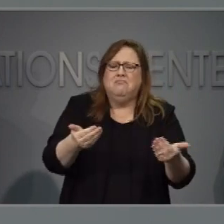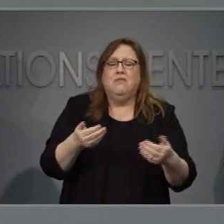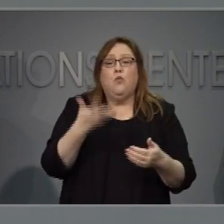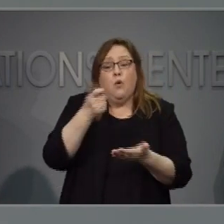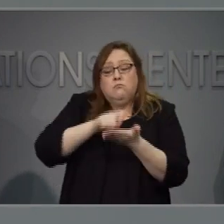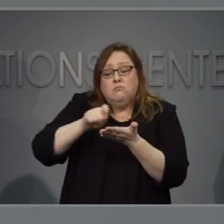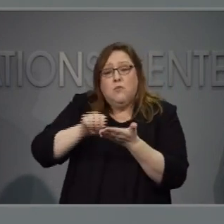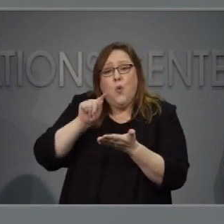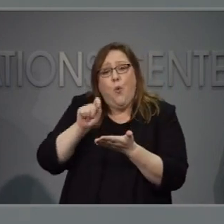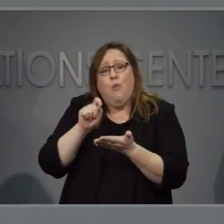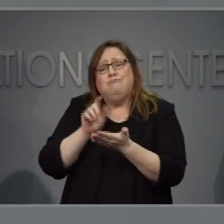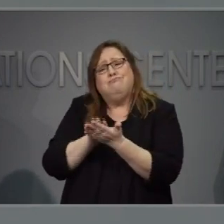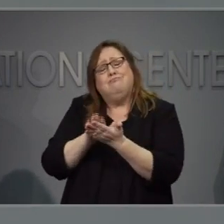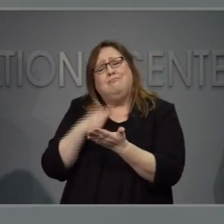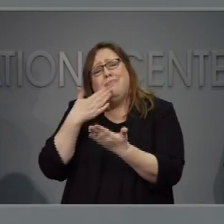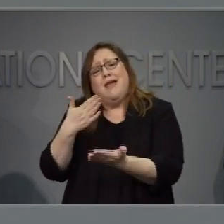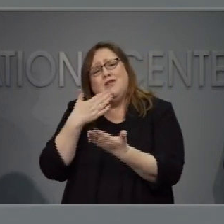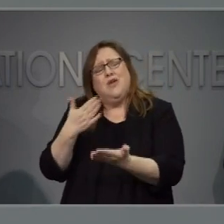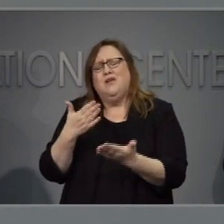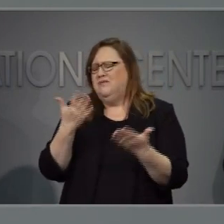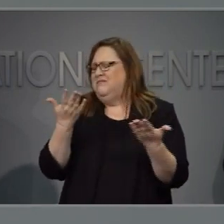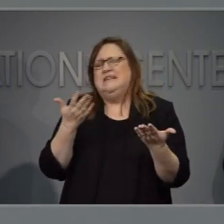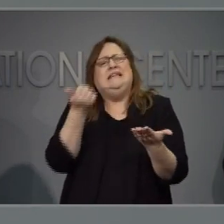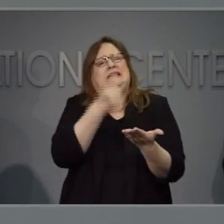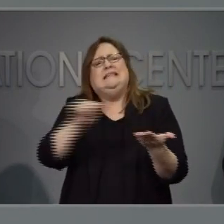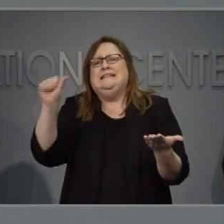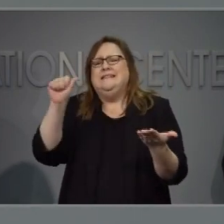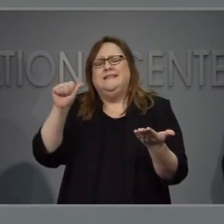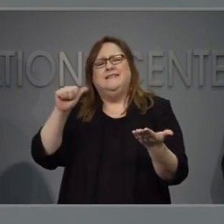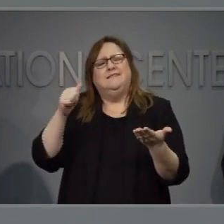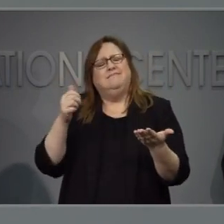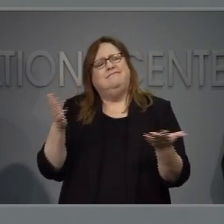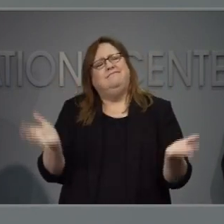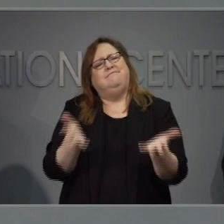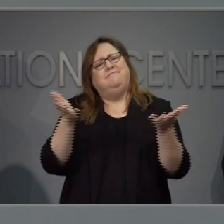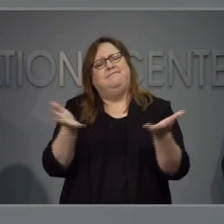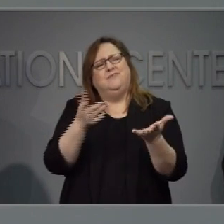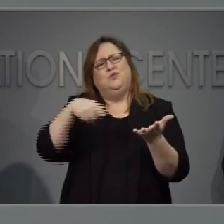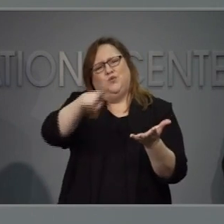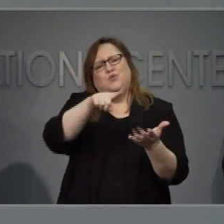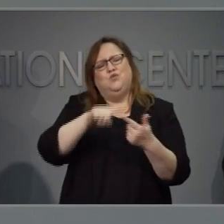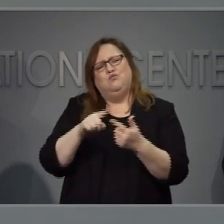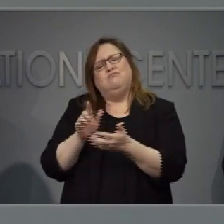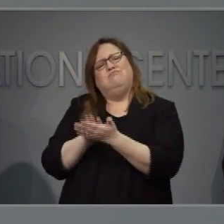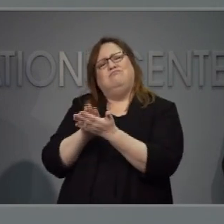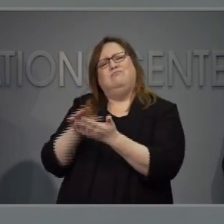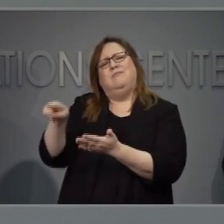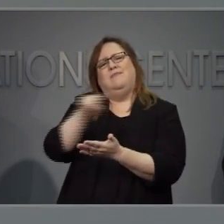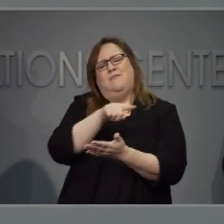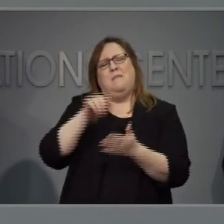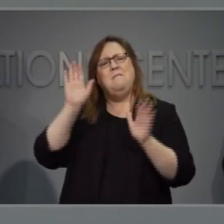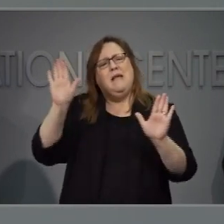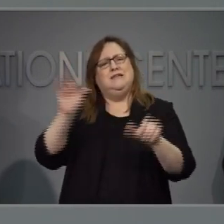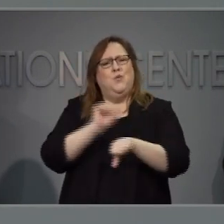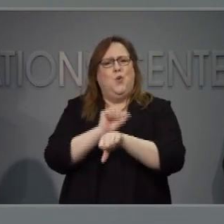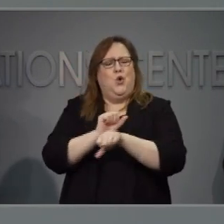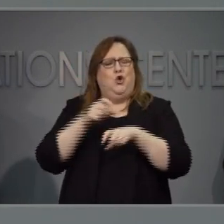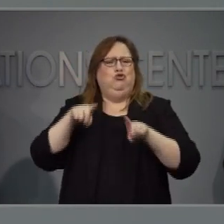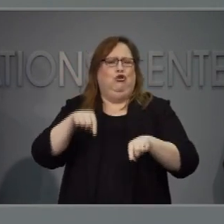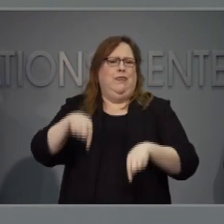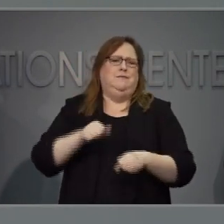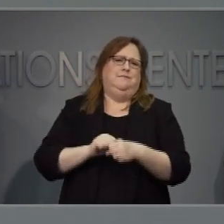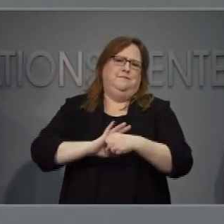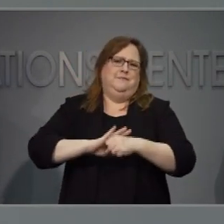take advantage of that time to celebrate our educators and the amazing work they have done during this crisis. Thank you all for